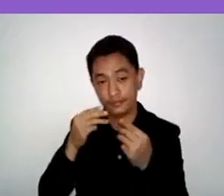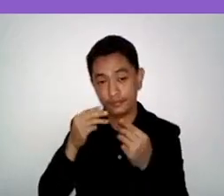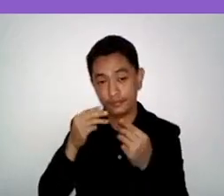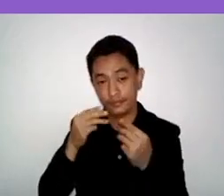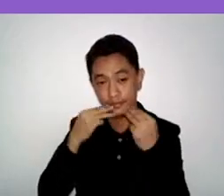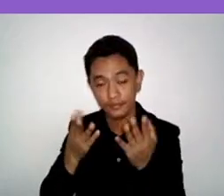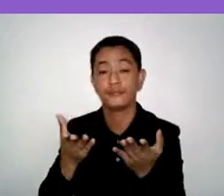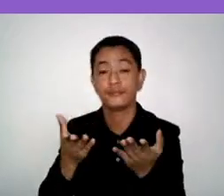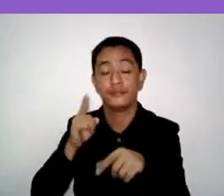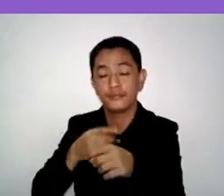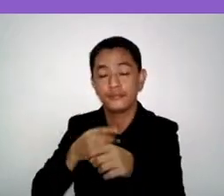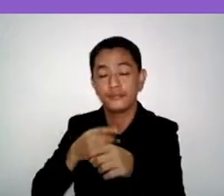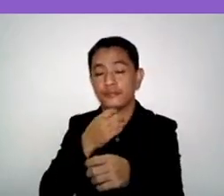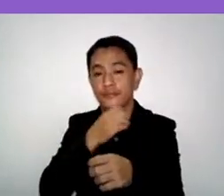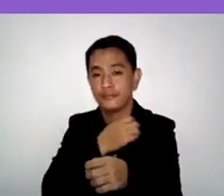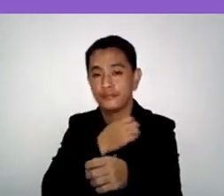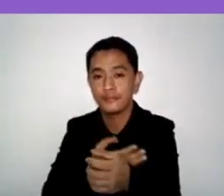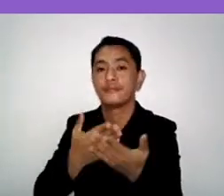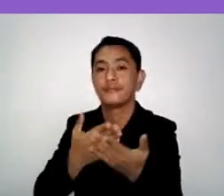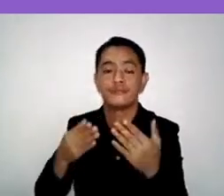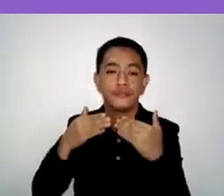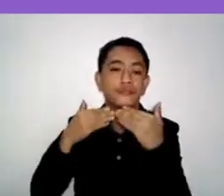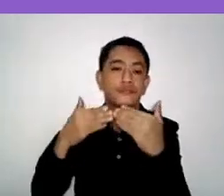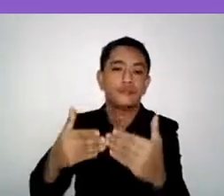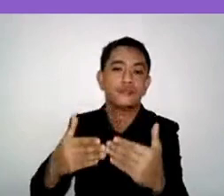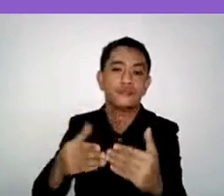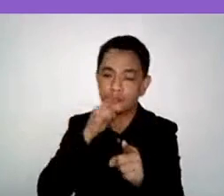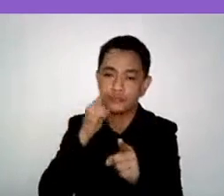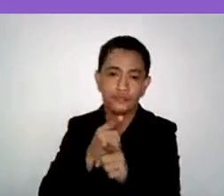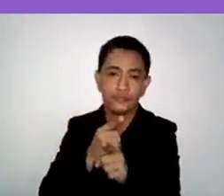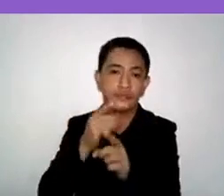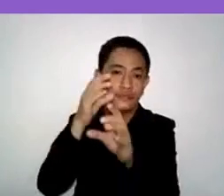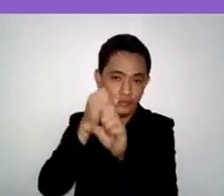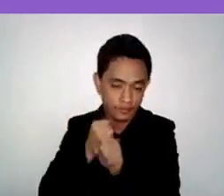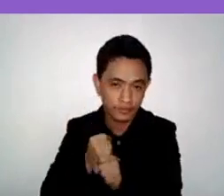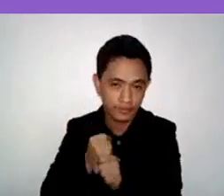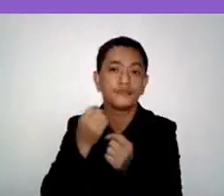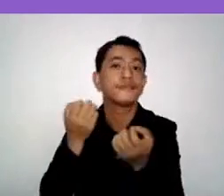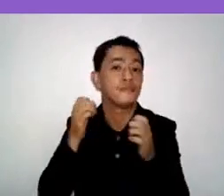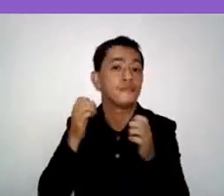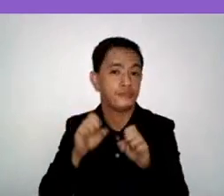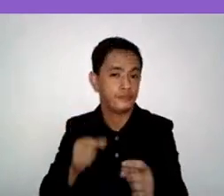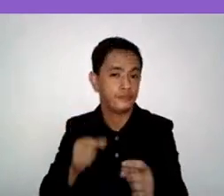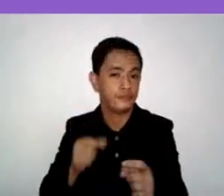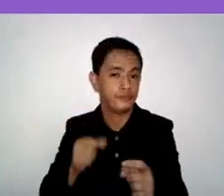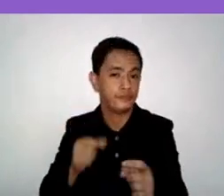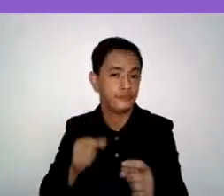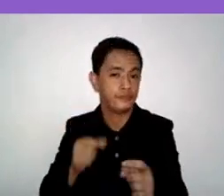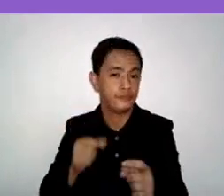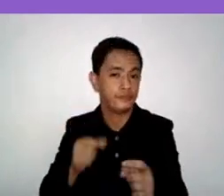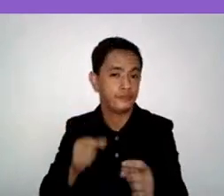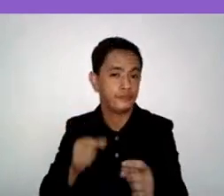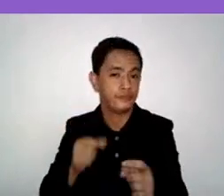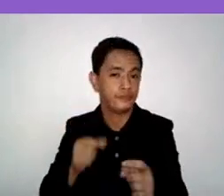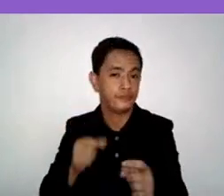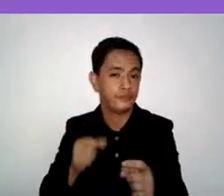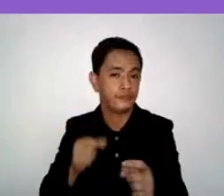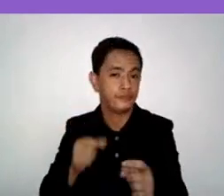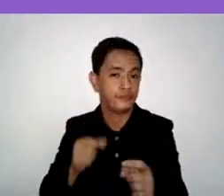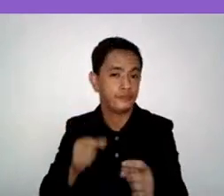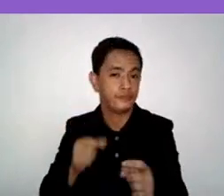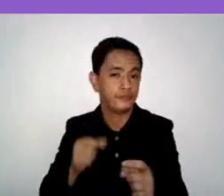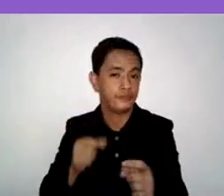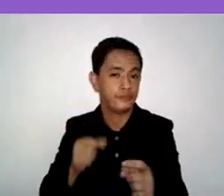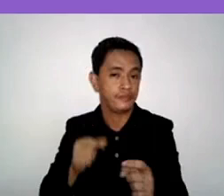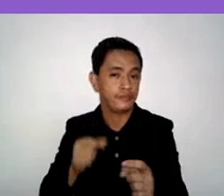Thank you so much, Sir Rene, for that message. We appreciate your time, effort, and resources extended for ensuring the